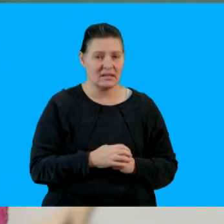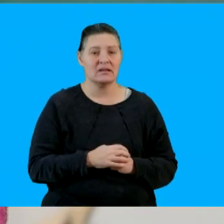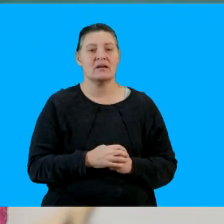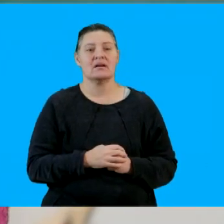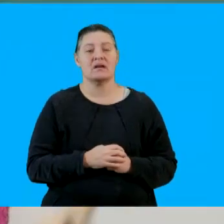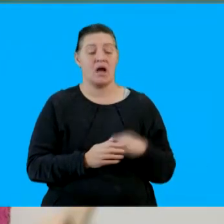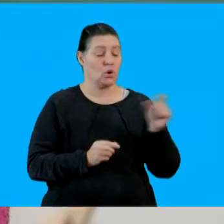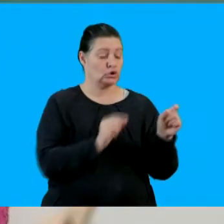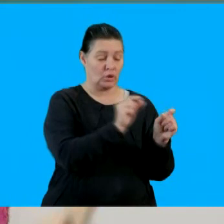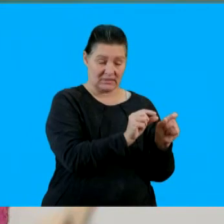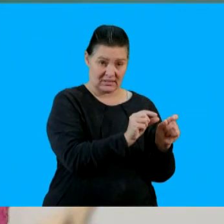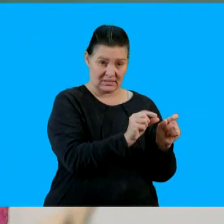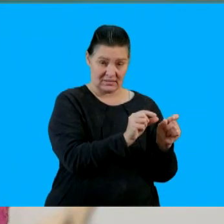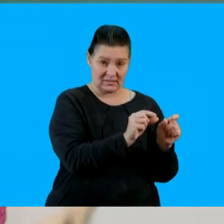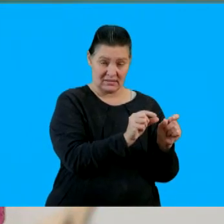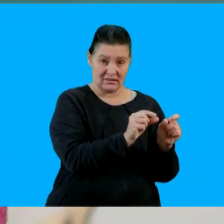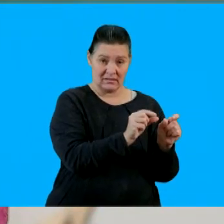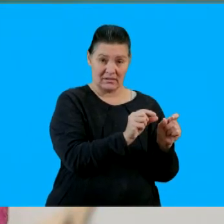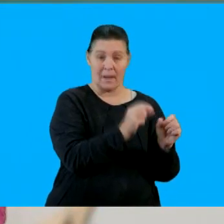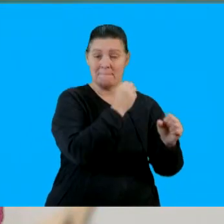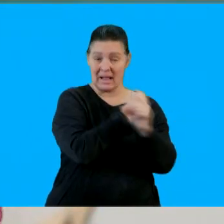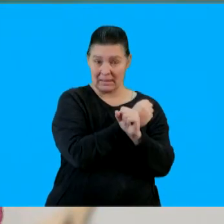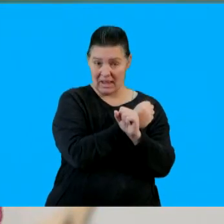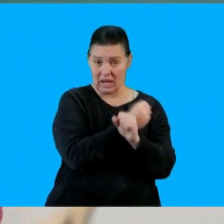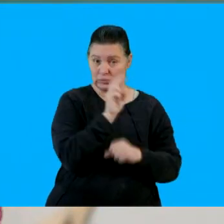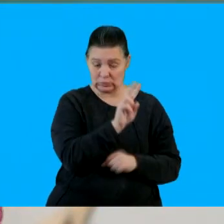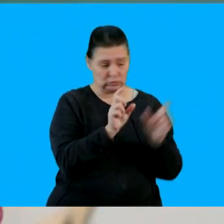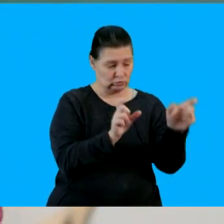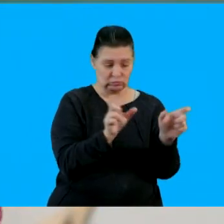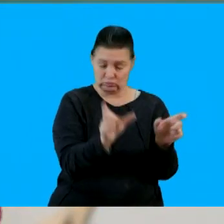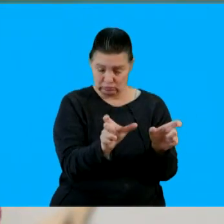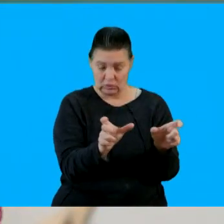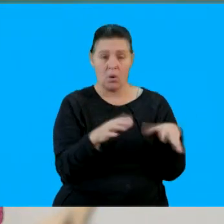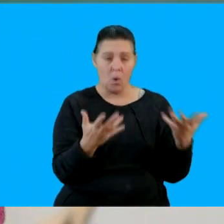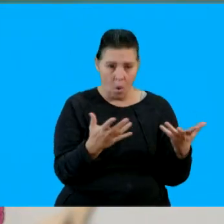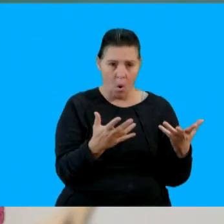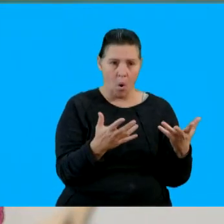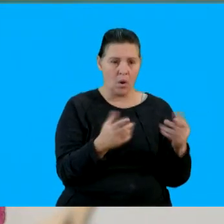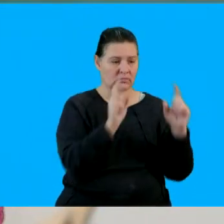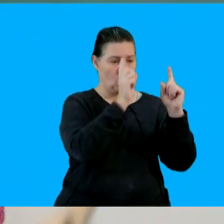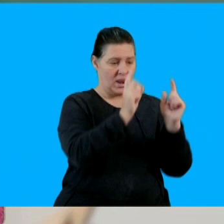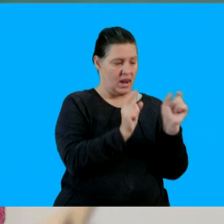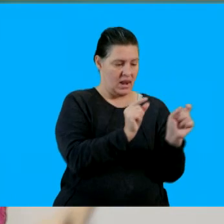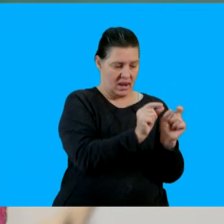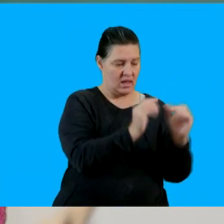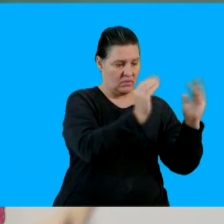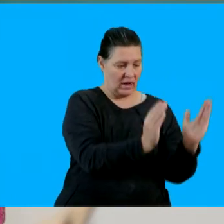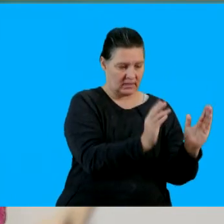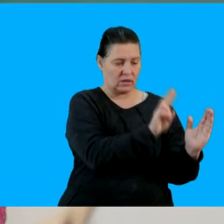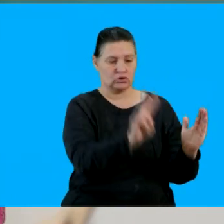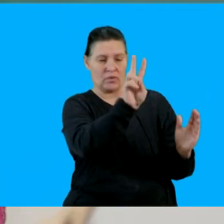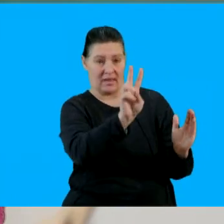with multiplying two binomials or with squaring binomials, which is also the product of two